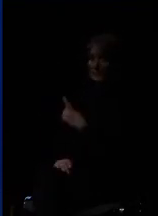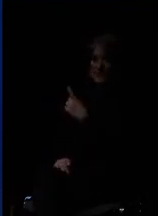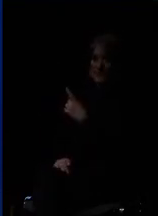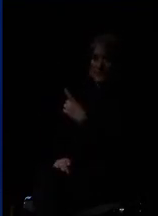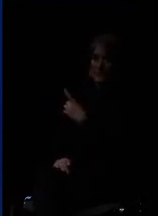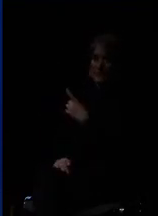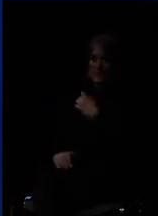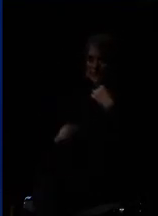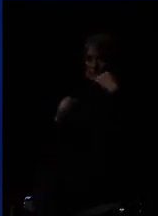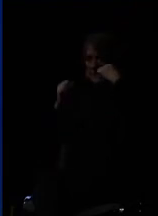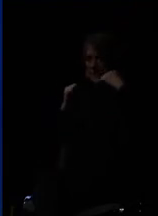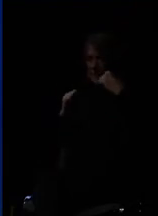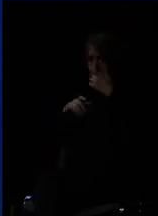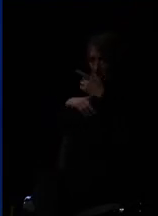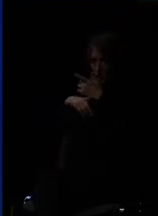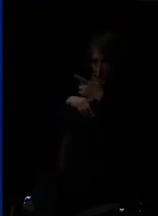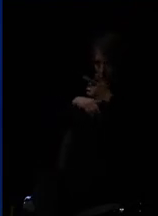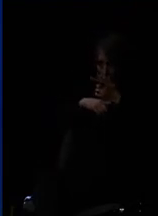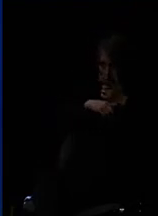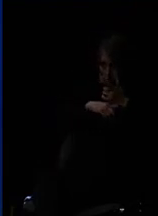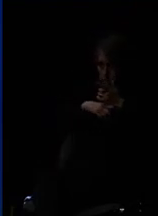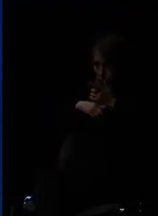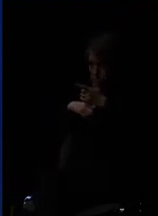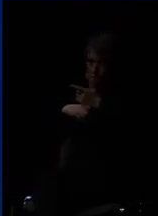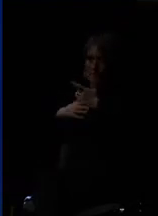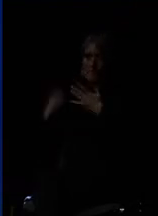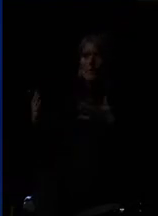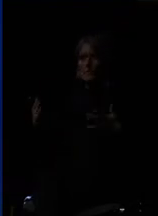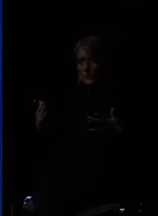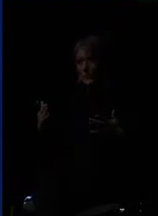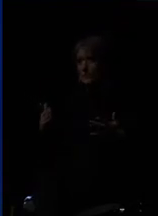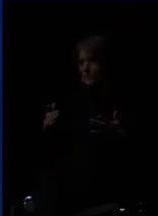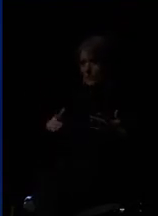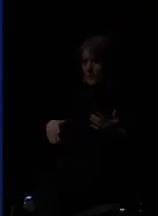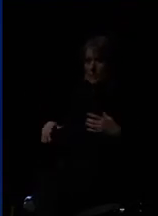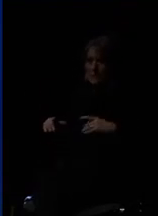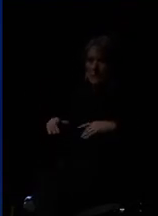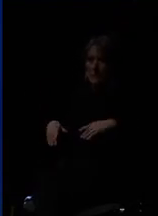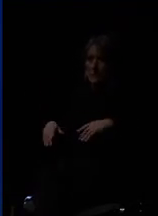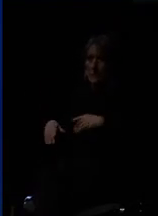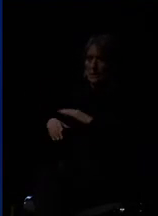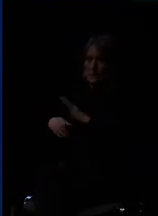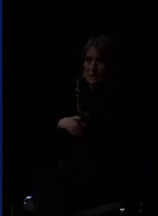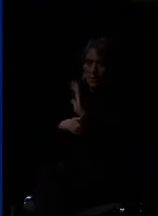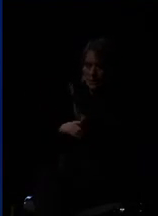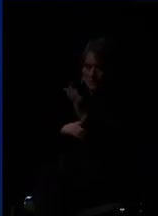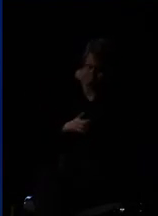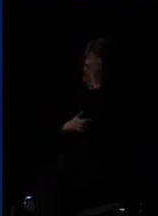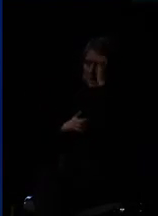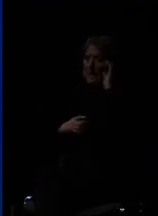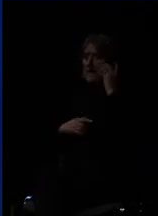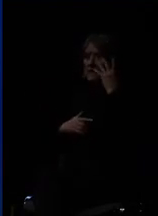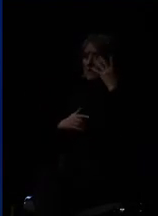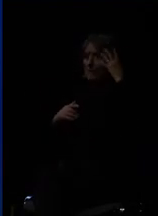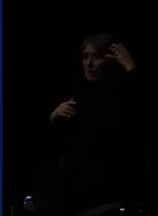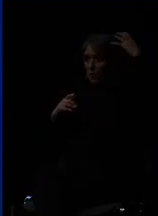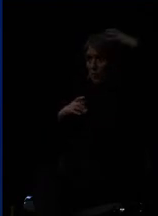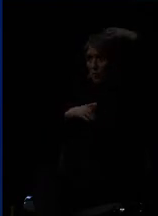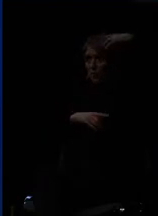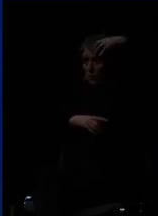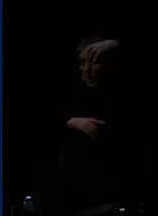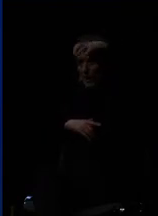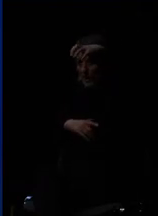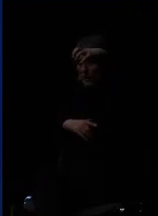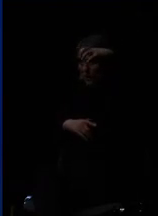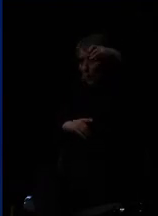slingshot, that was how we shot so much of this movie. Even when the camera was on a crane or other head, it was sort of typically driven